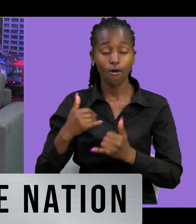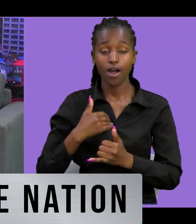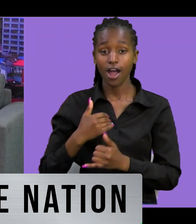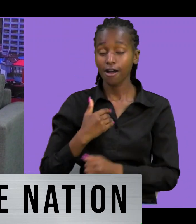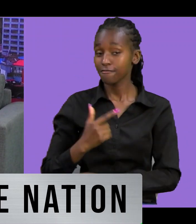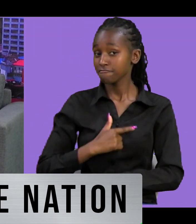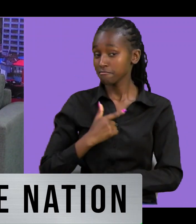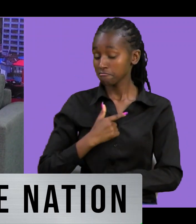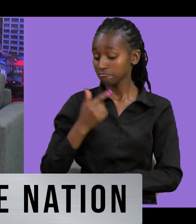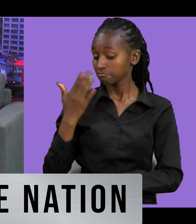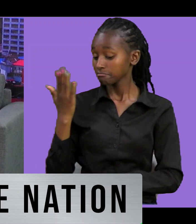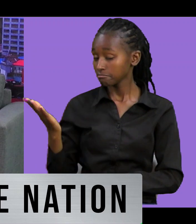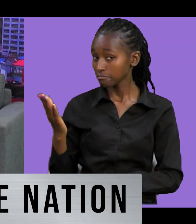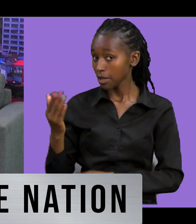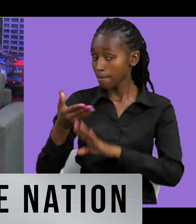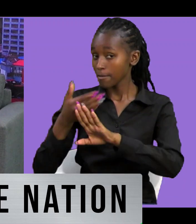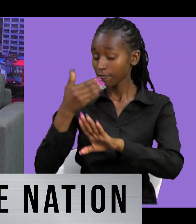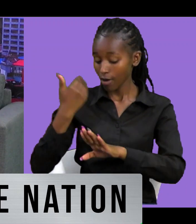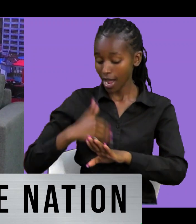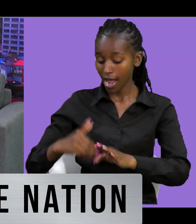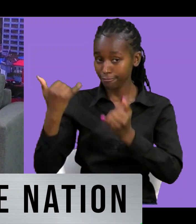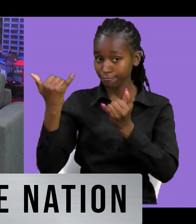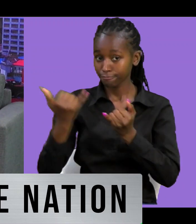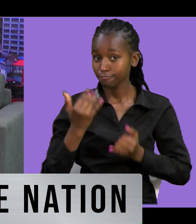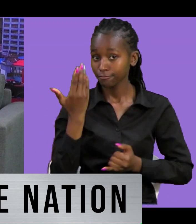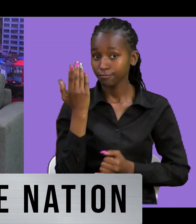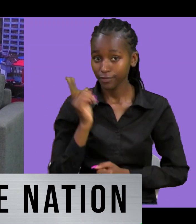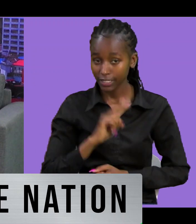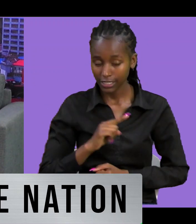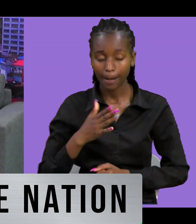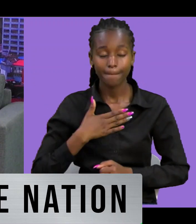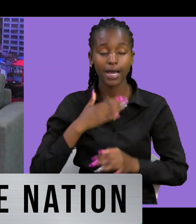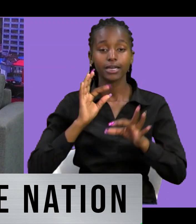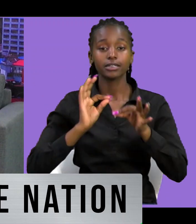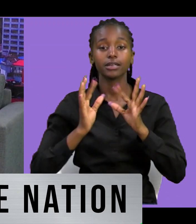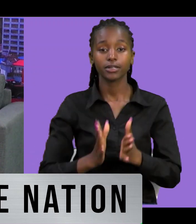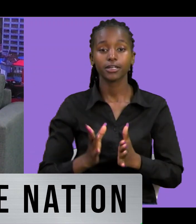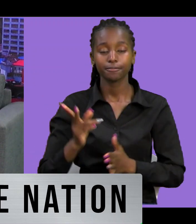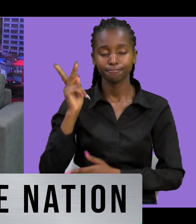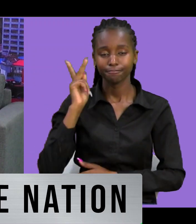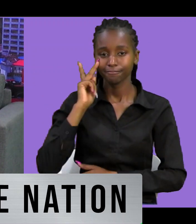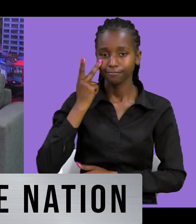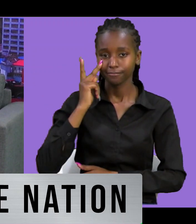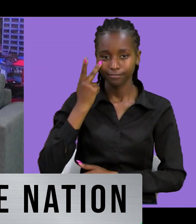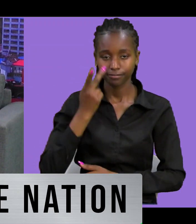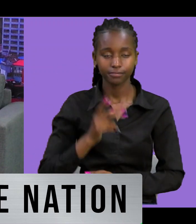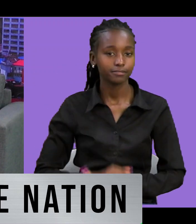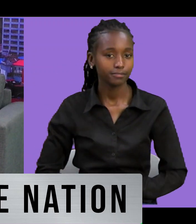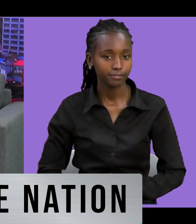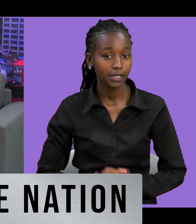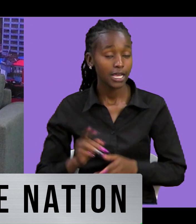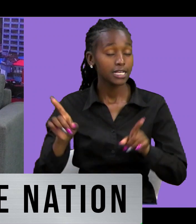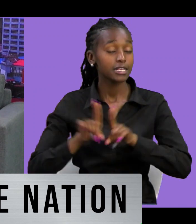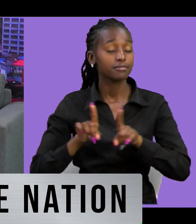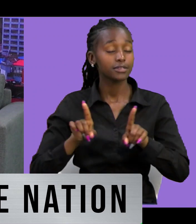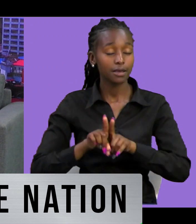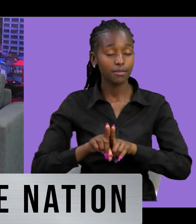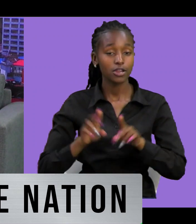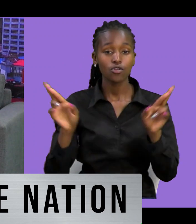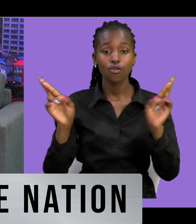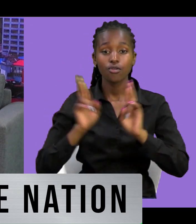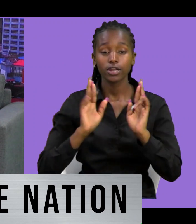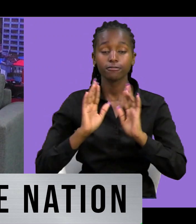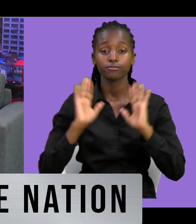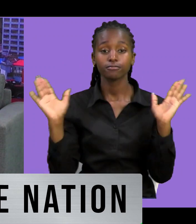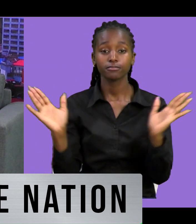Before I tell you who that guest is, our sign language interpreter is Esther Kendi, and I encourage you